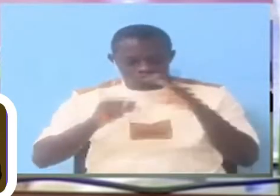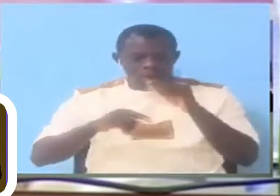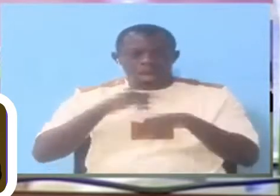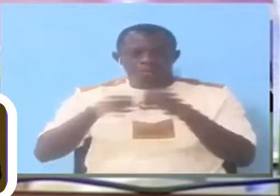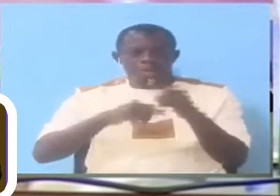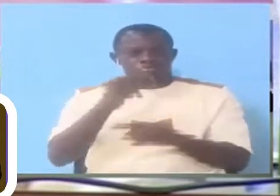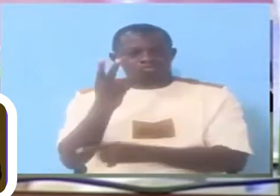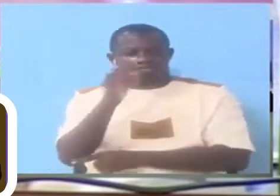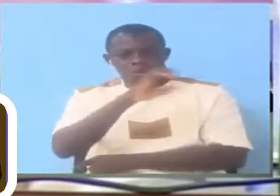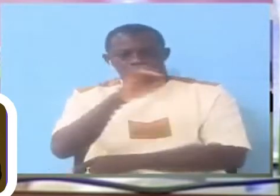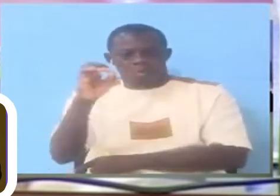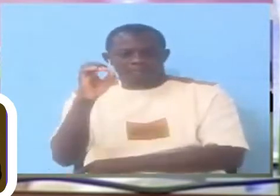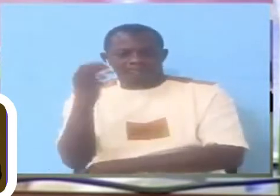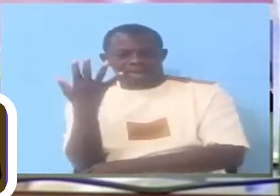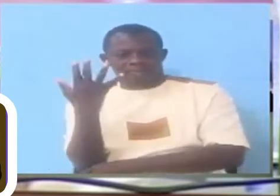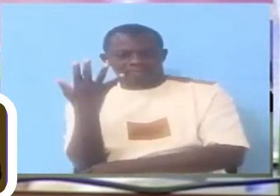2005.